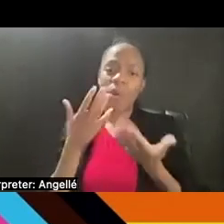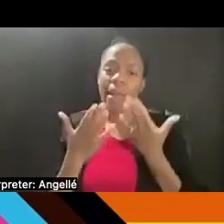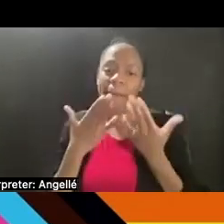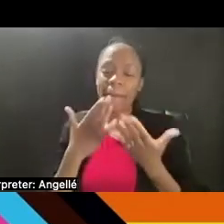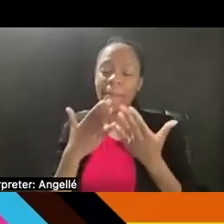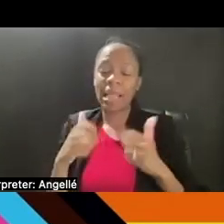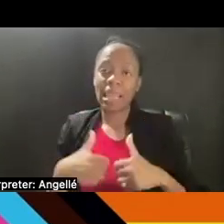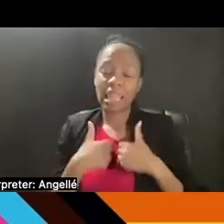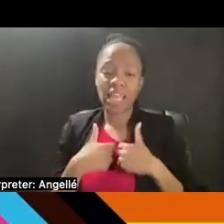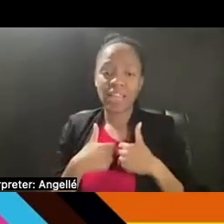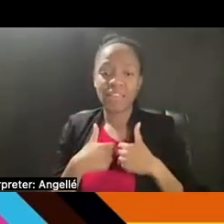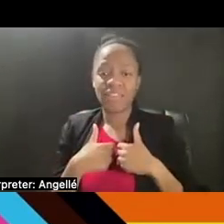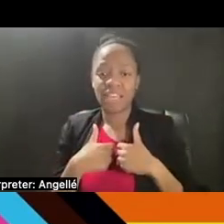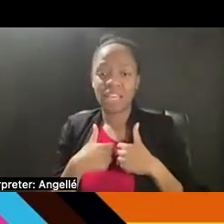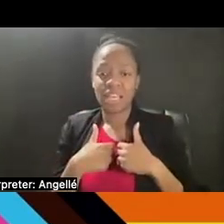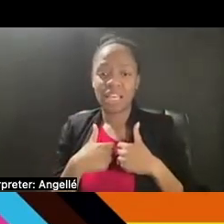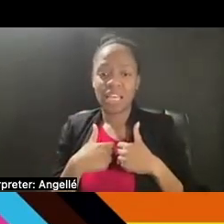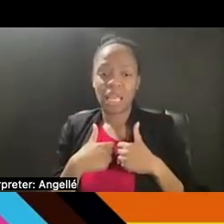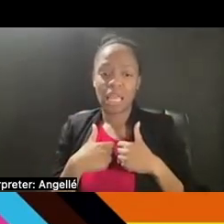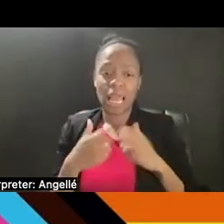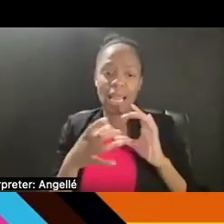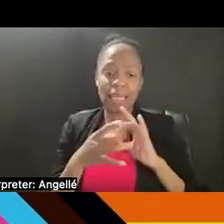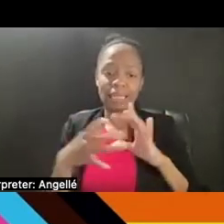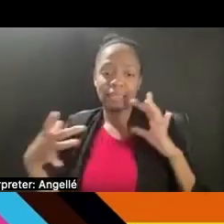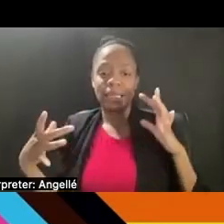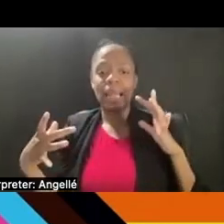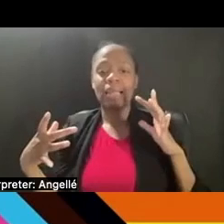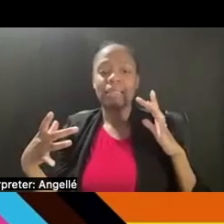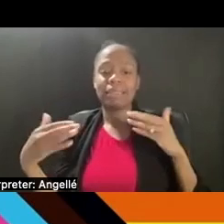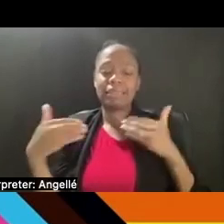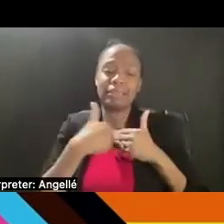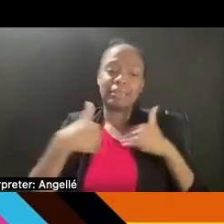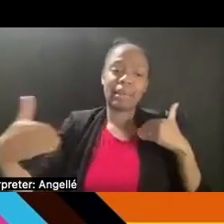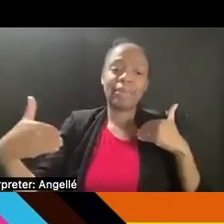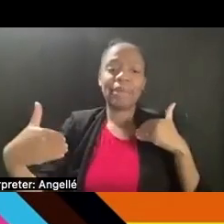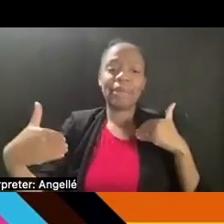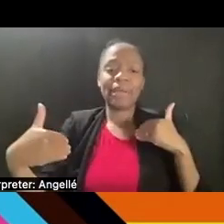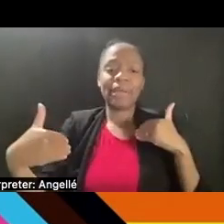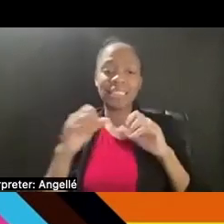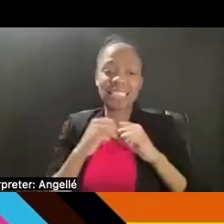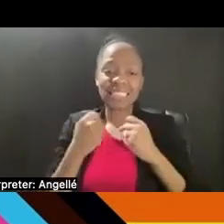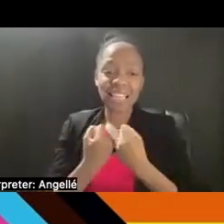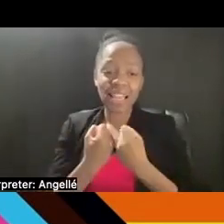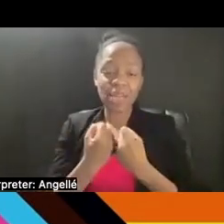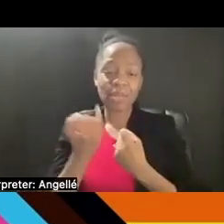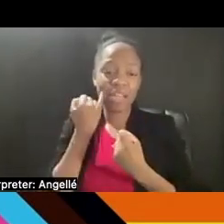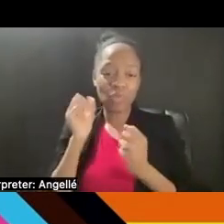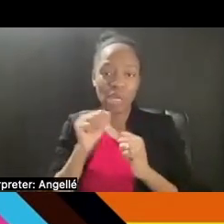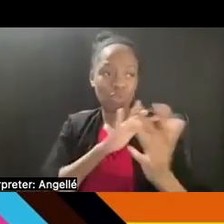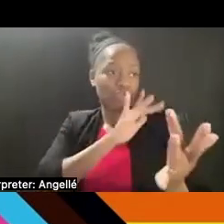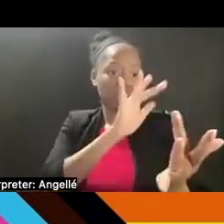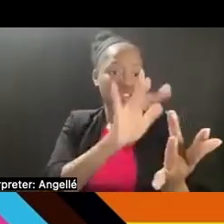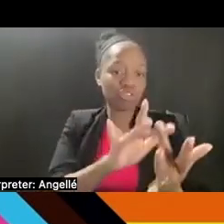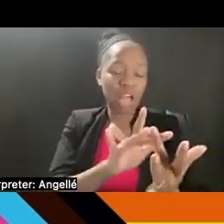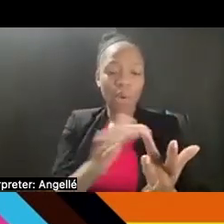disconnected, very disconnected car-centric society. However, if we can reach out and get to know our neighbors and get to